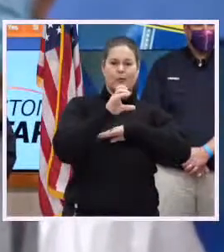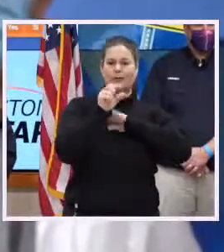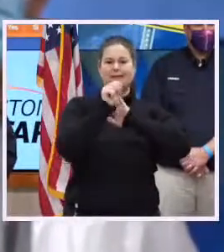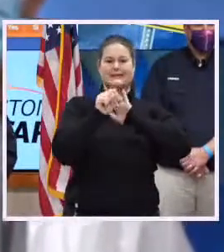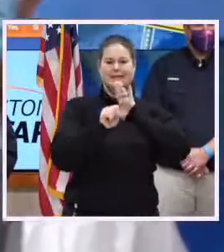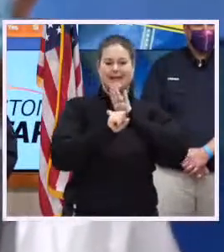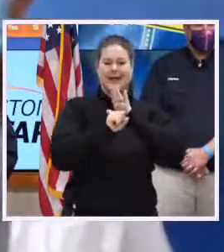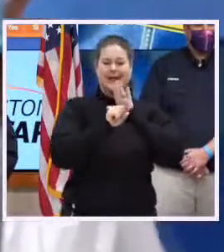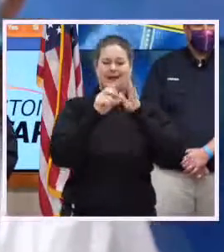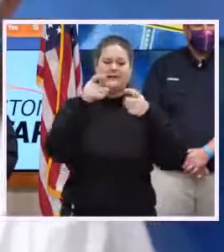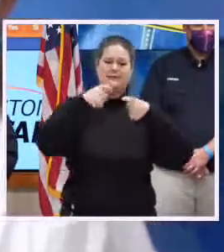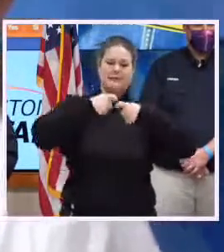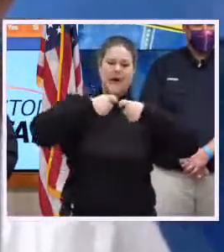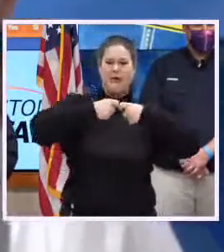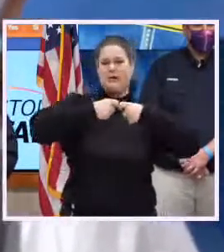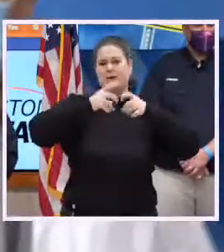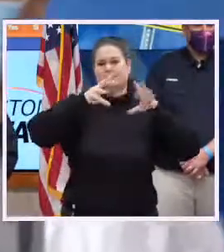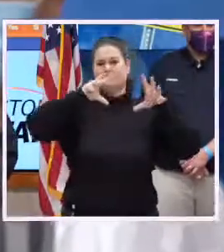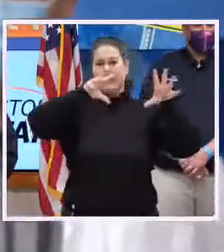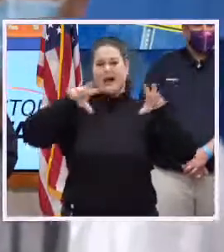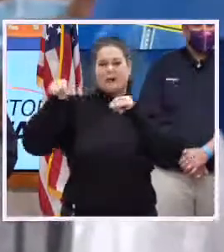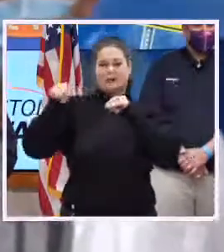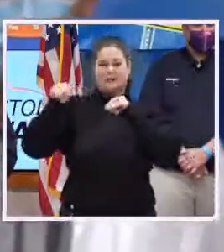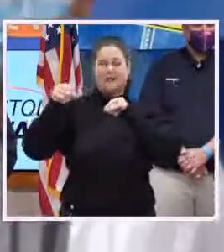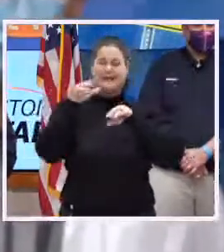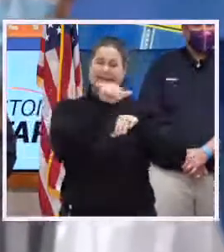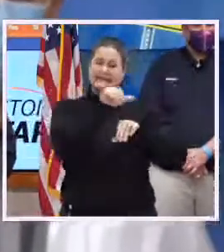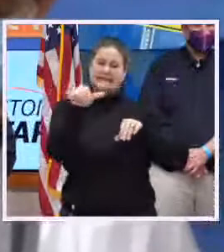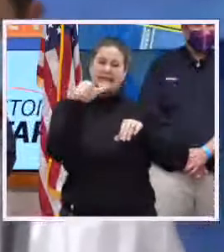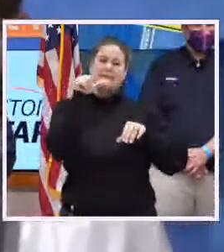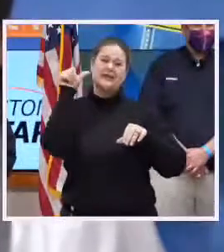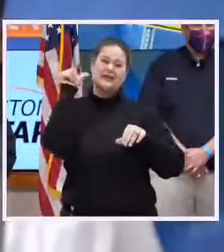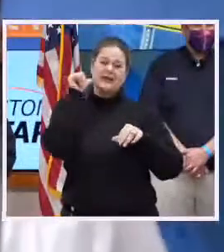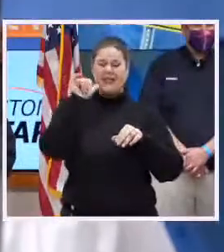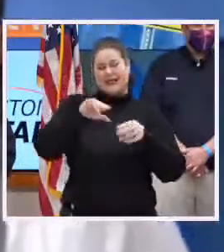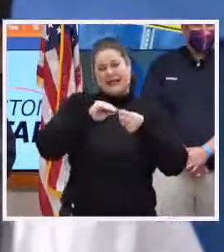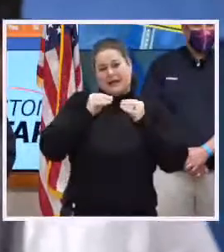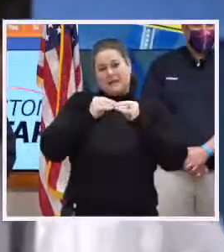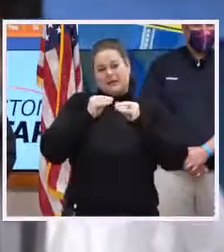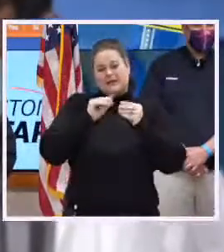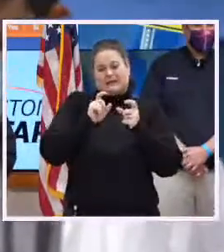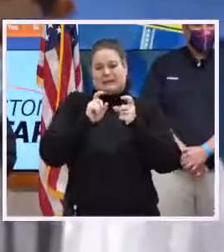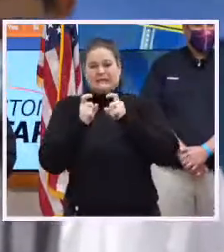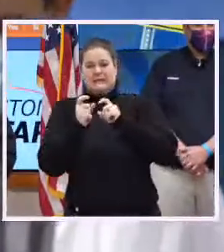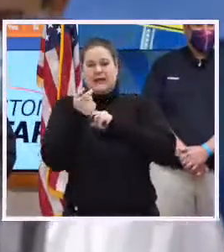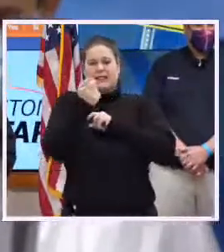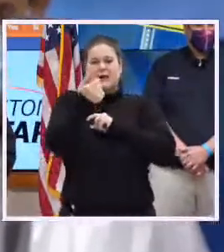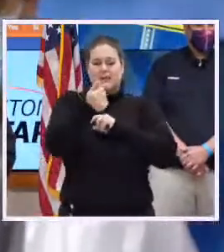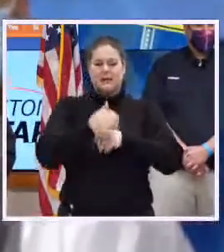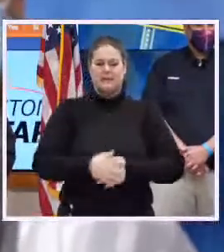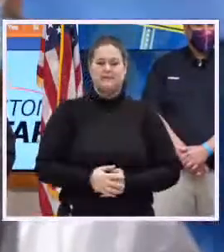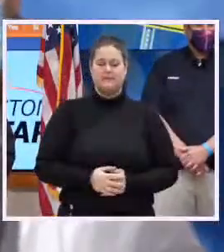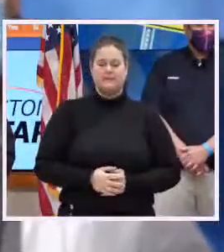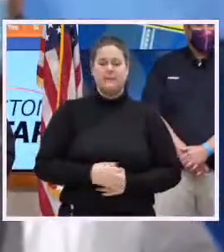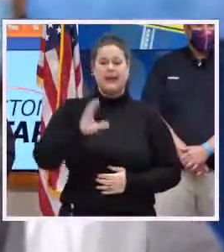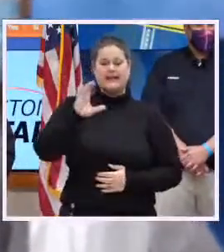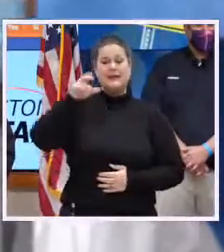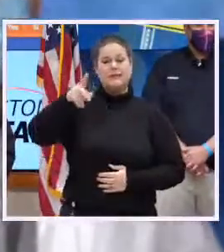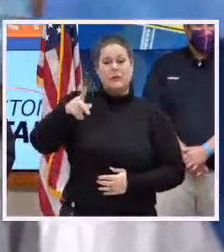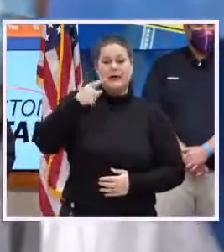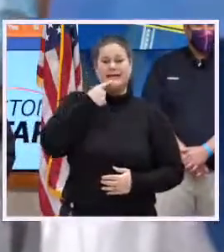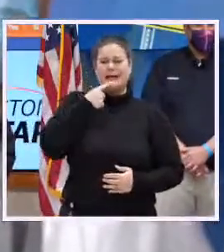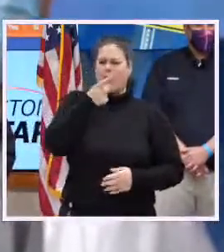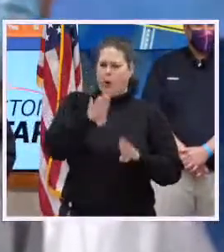outages. That's roughly the same as yesterday, and that number has shifted a little bit. Centerpoint tells us they're open